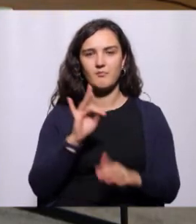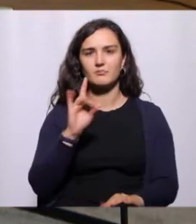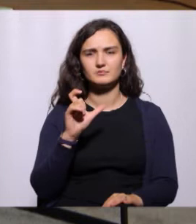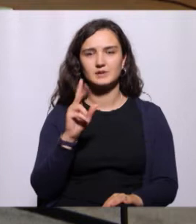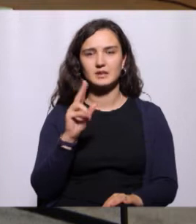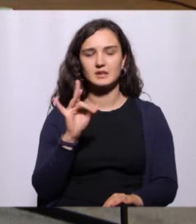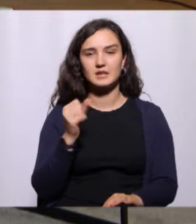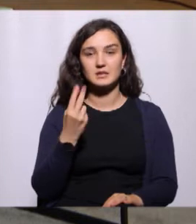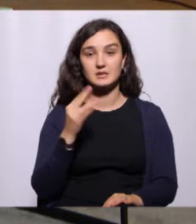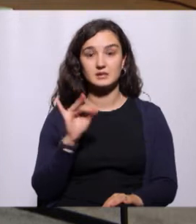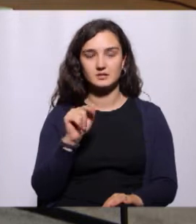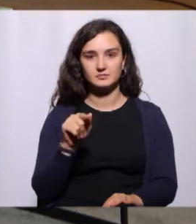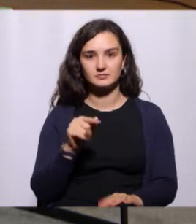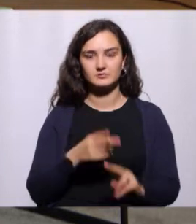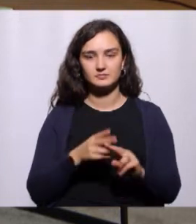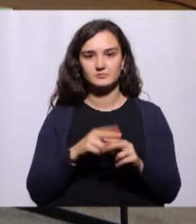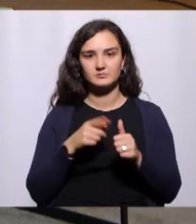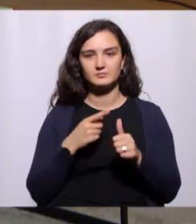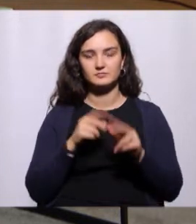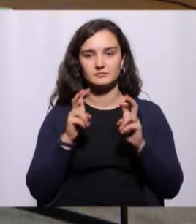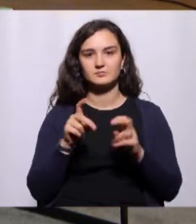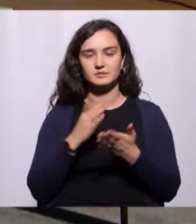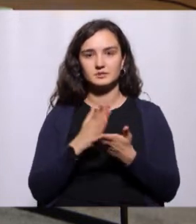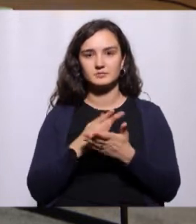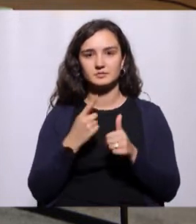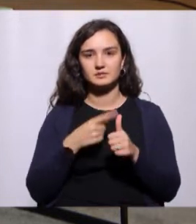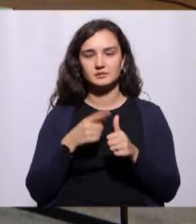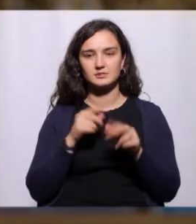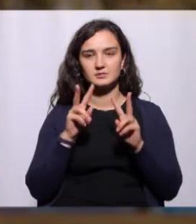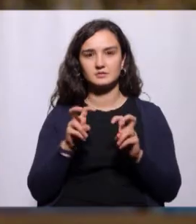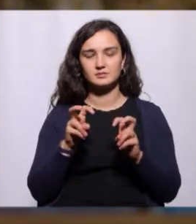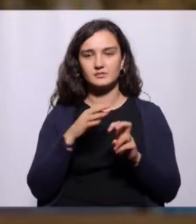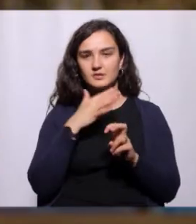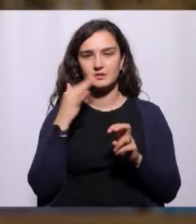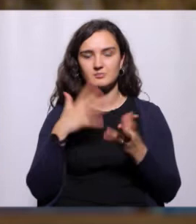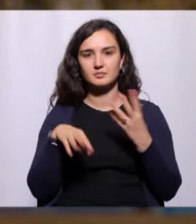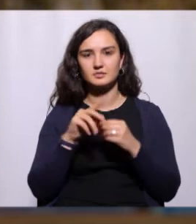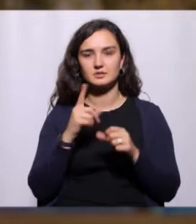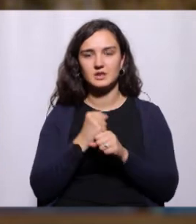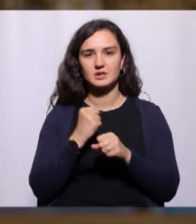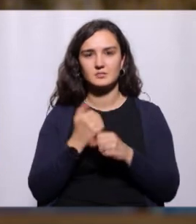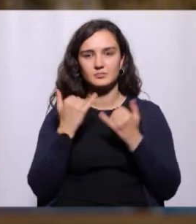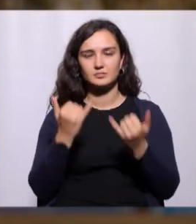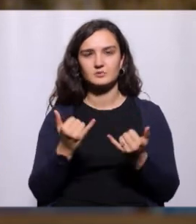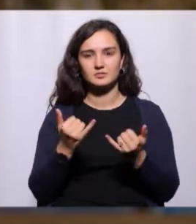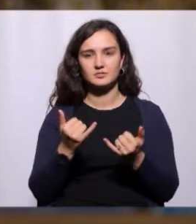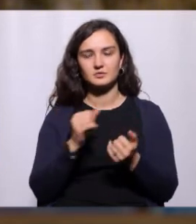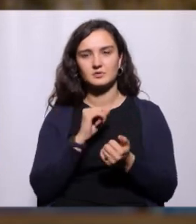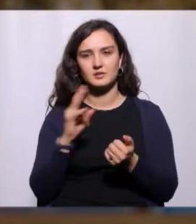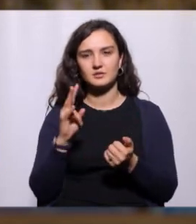recreation. Recreation is a noun and it means anything that is done for pleasure